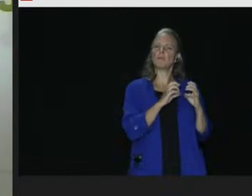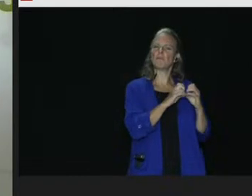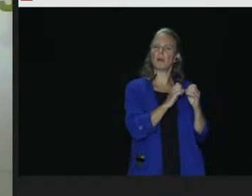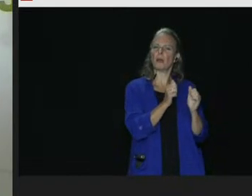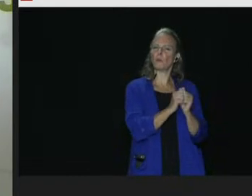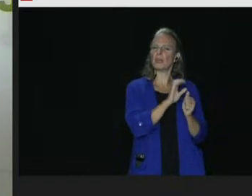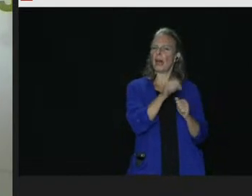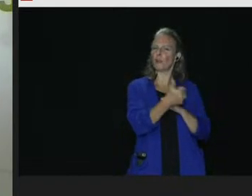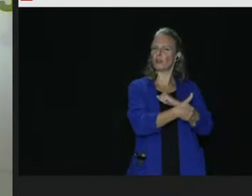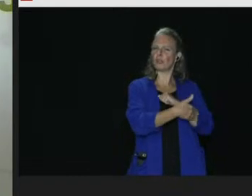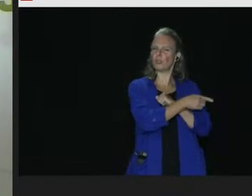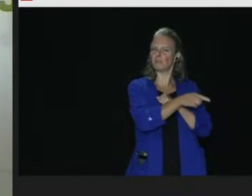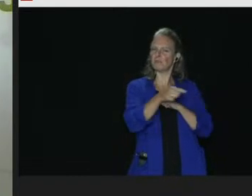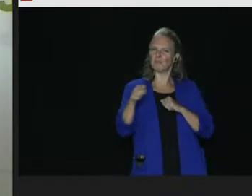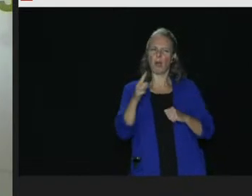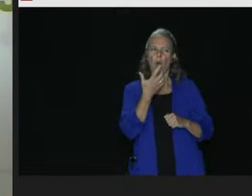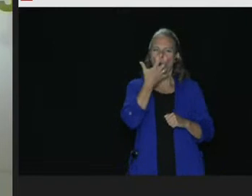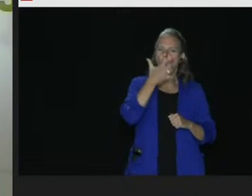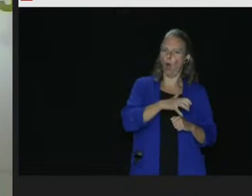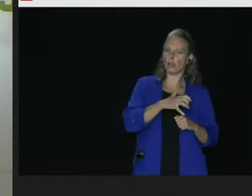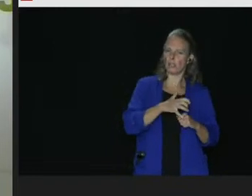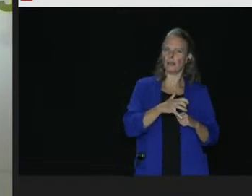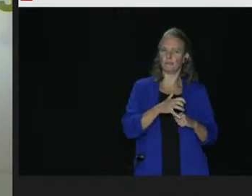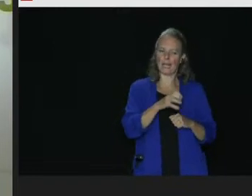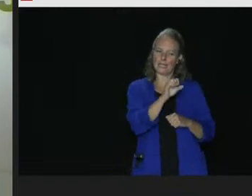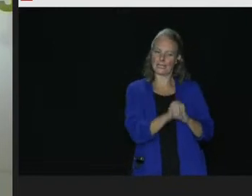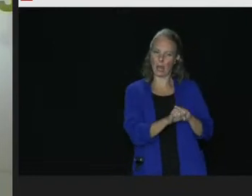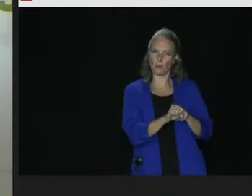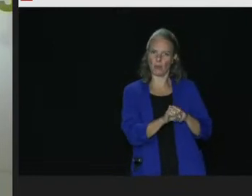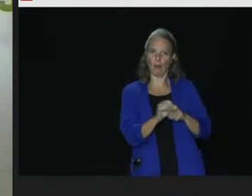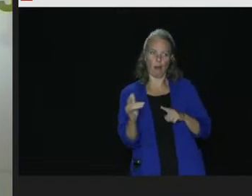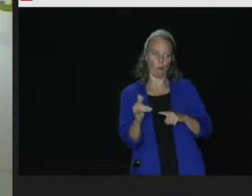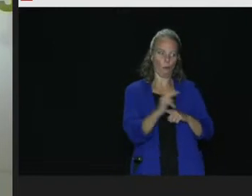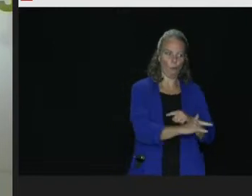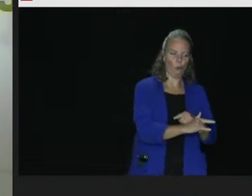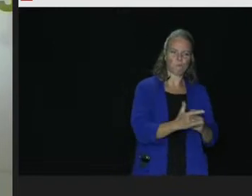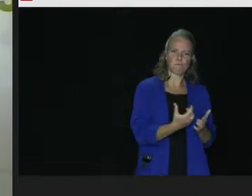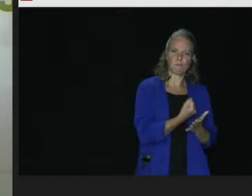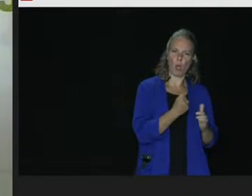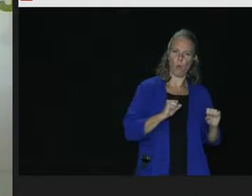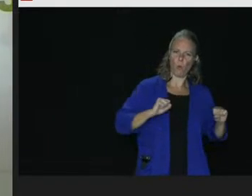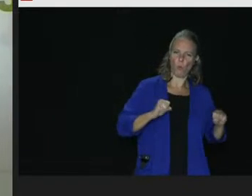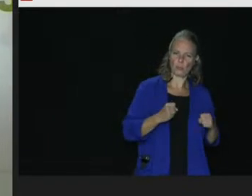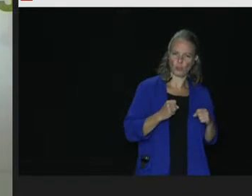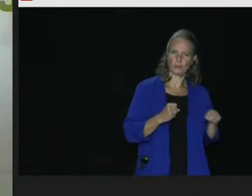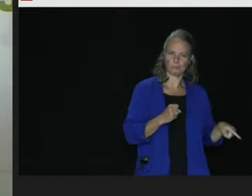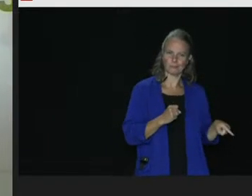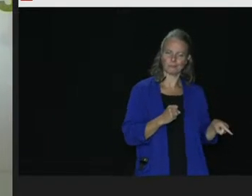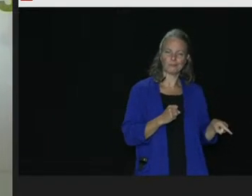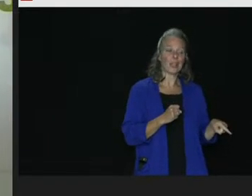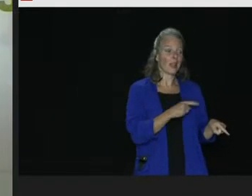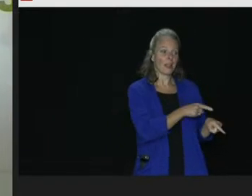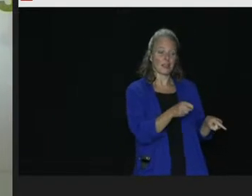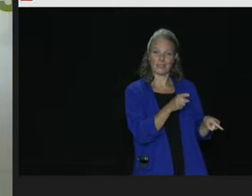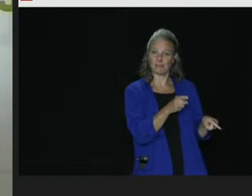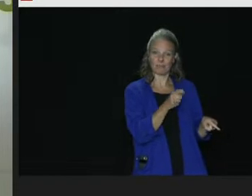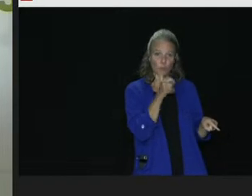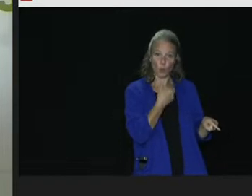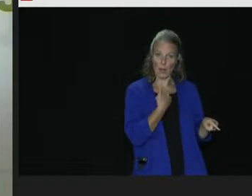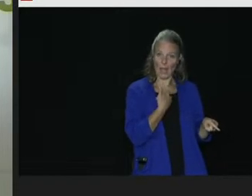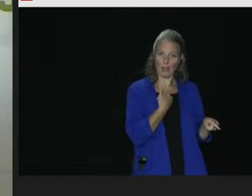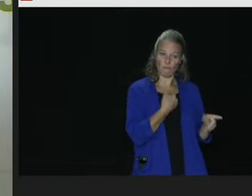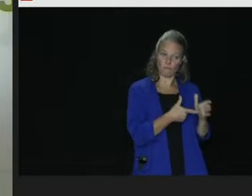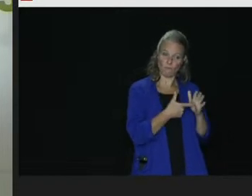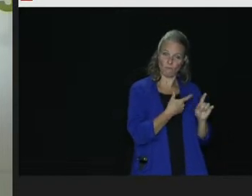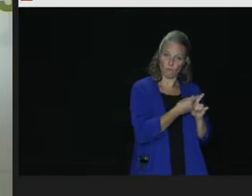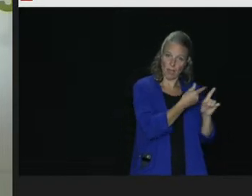example, where the majority of them either don't have vaccine requirements at the moment, or they would accept